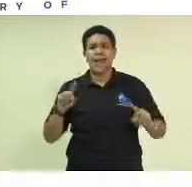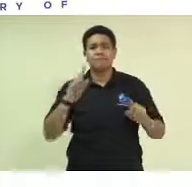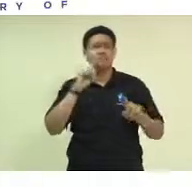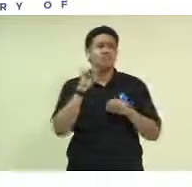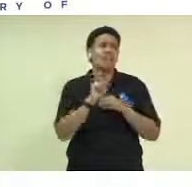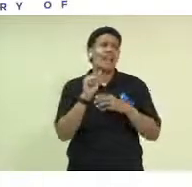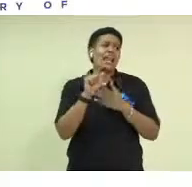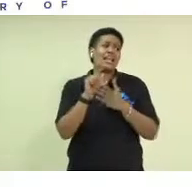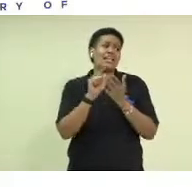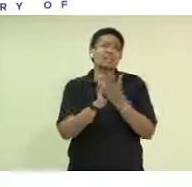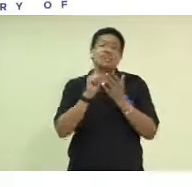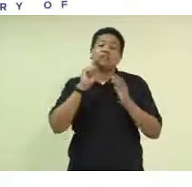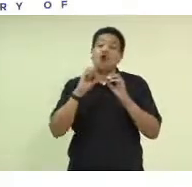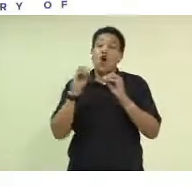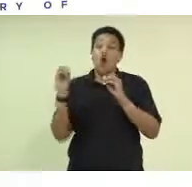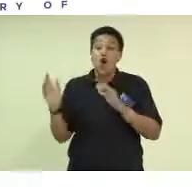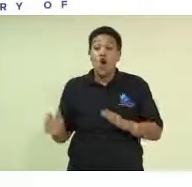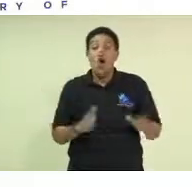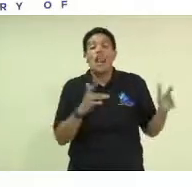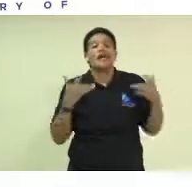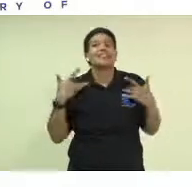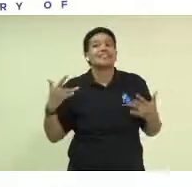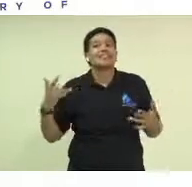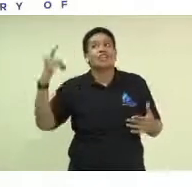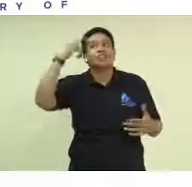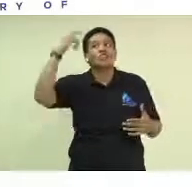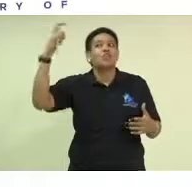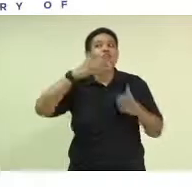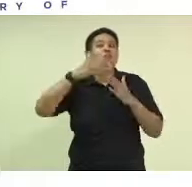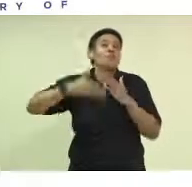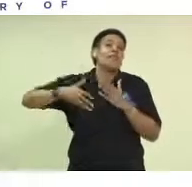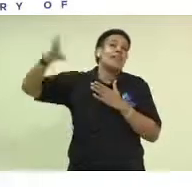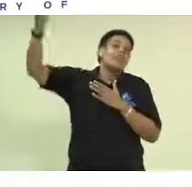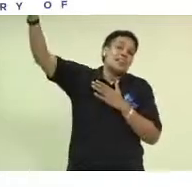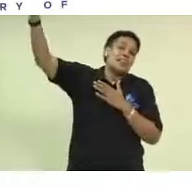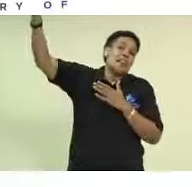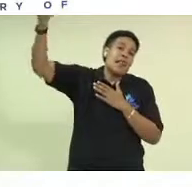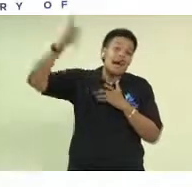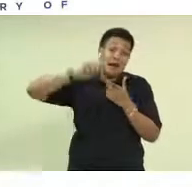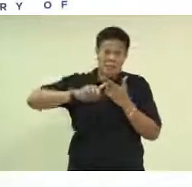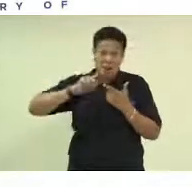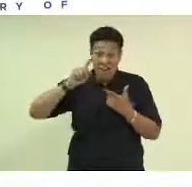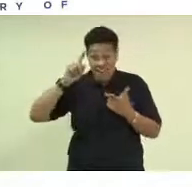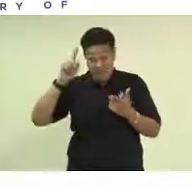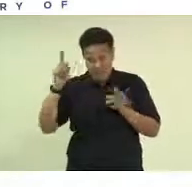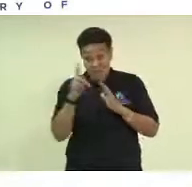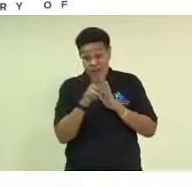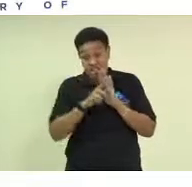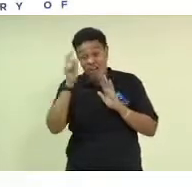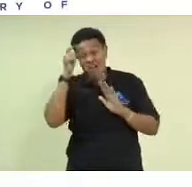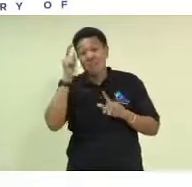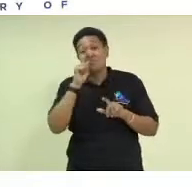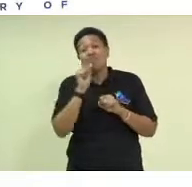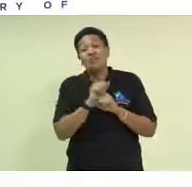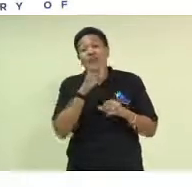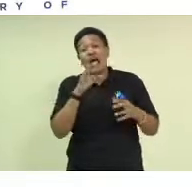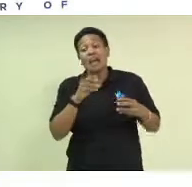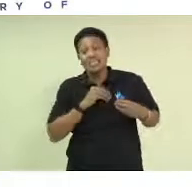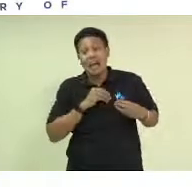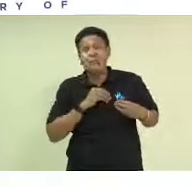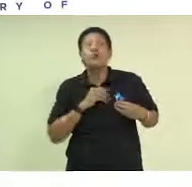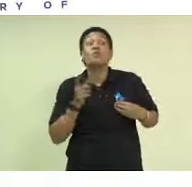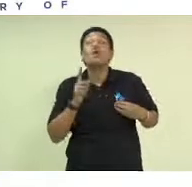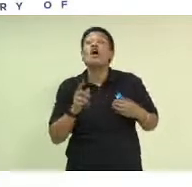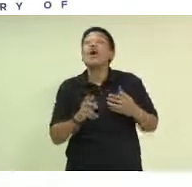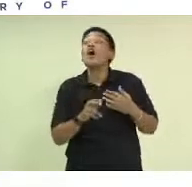legitimate, organized event. But the policy of the government also has accepted that where risks